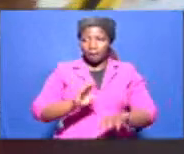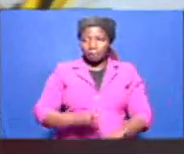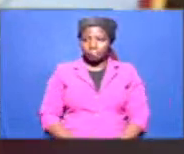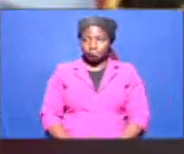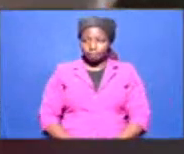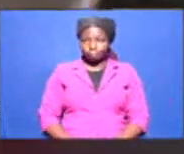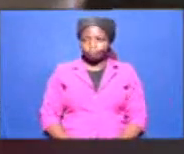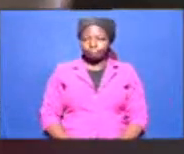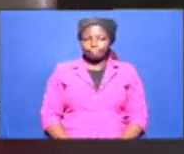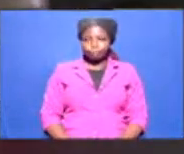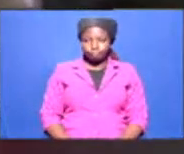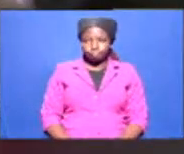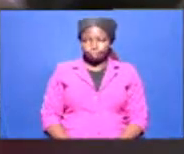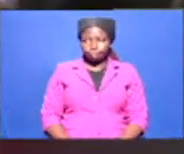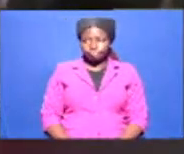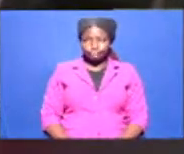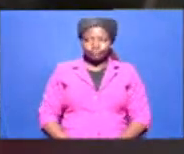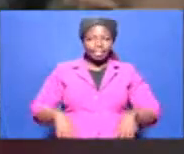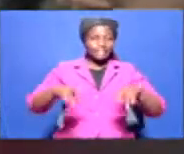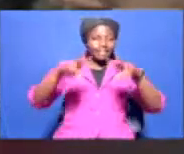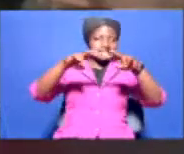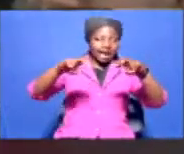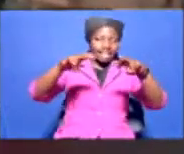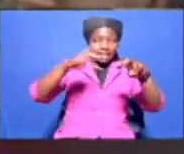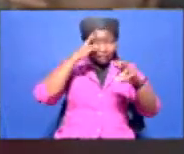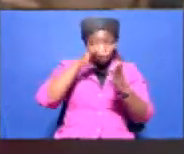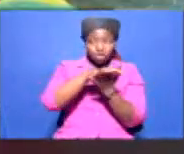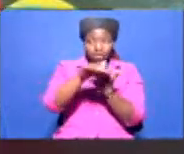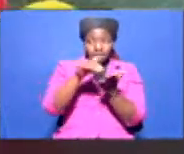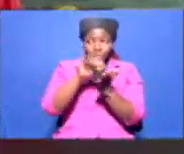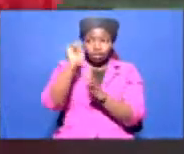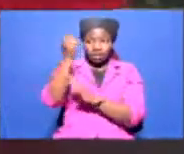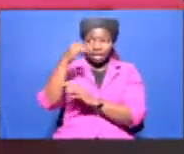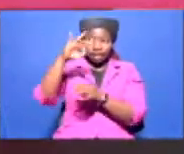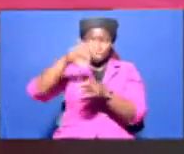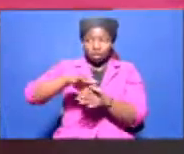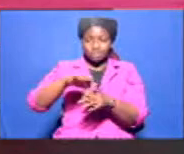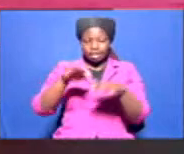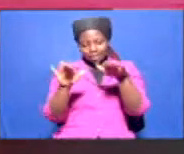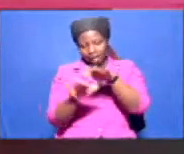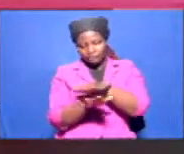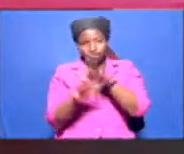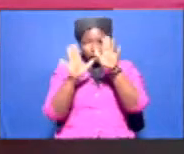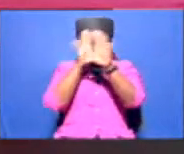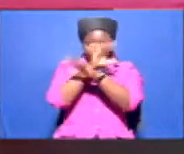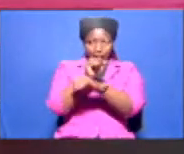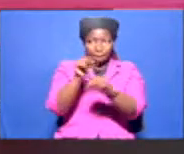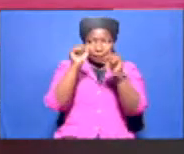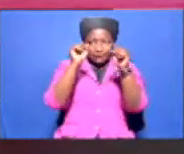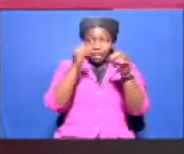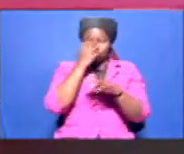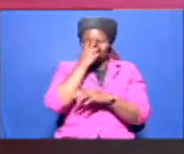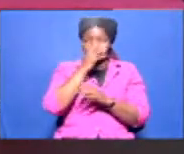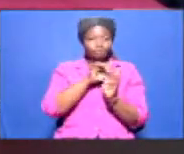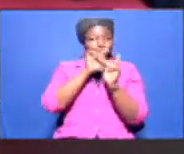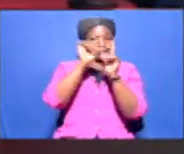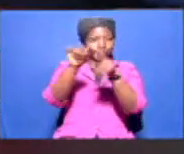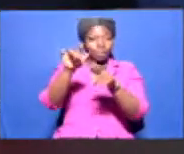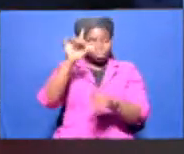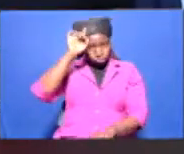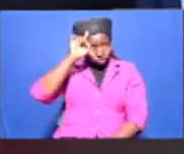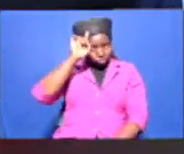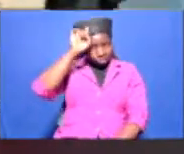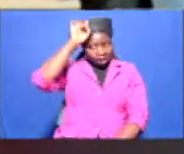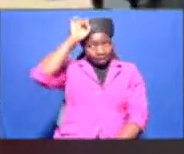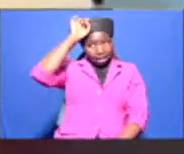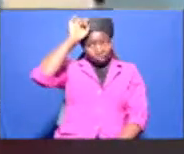The hunt for Central Kenya votes. Deputy President William Ruto traverses Nyandarua